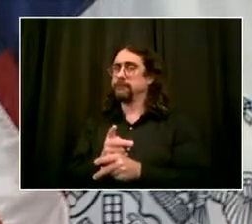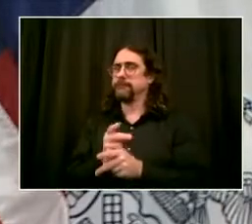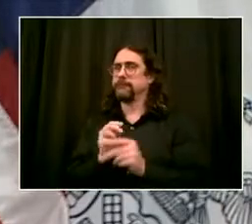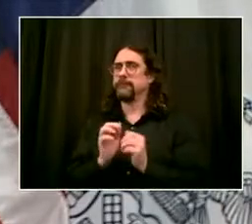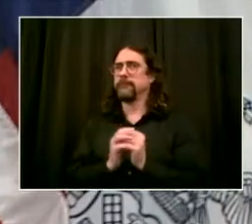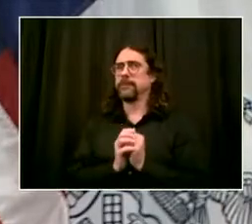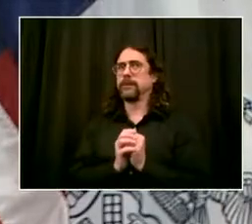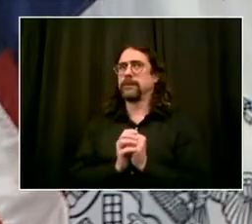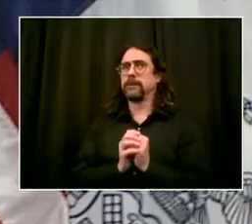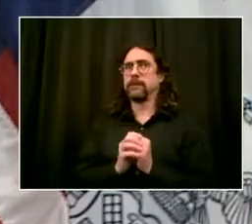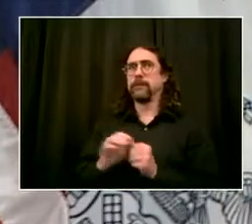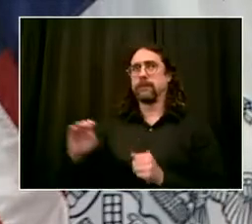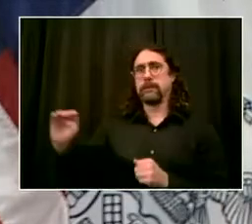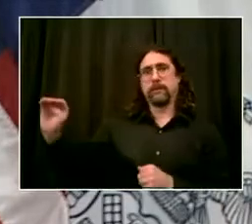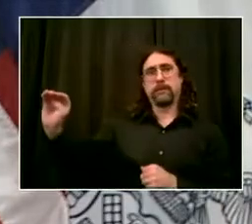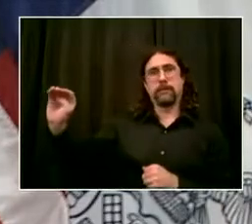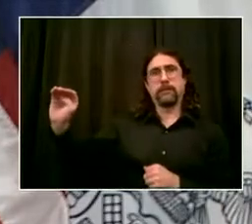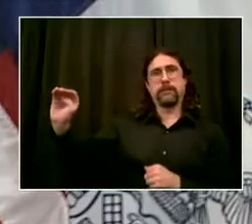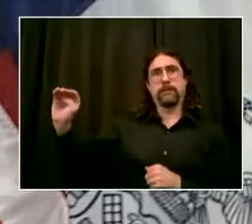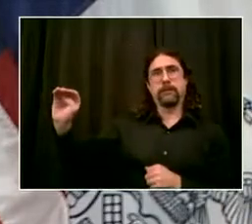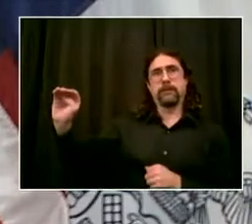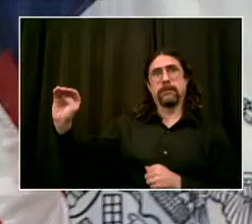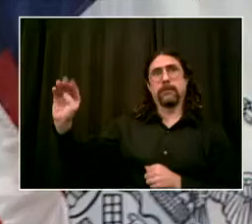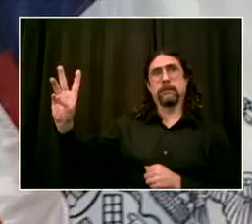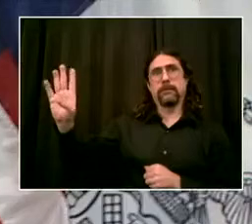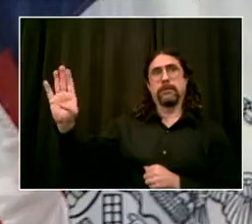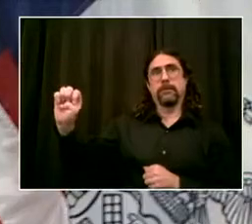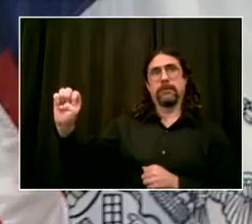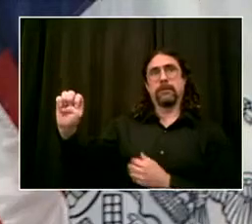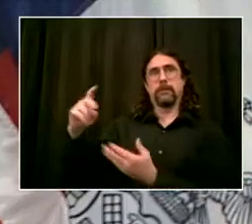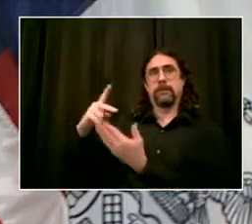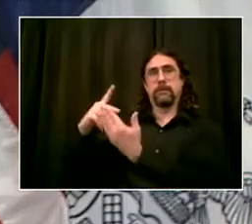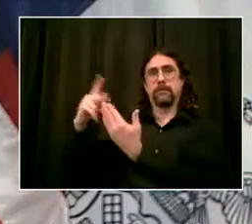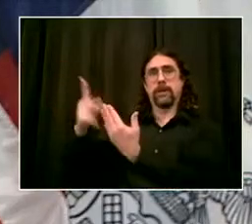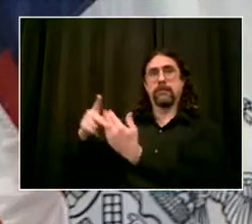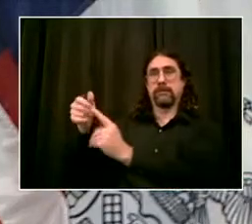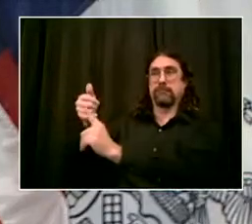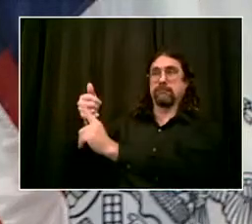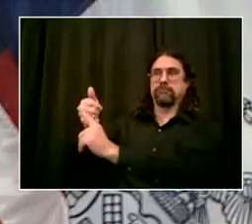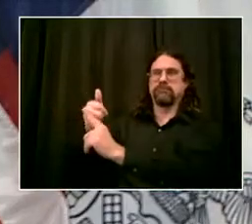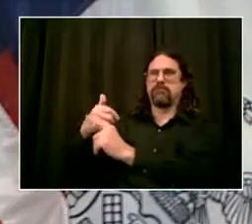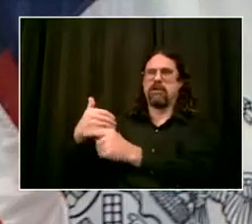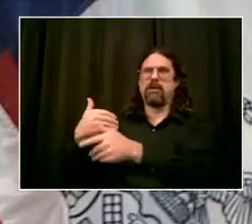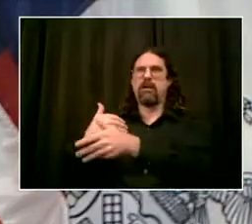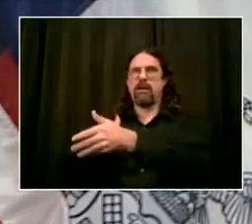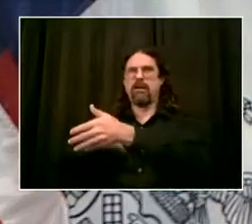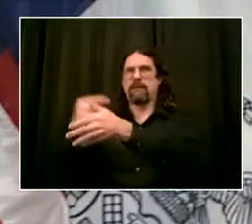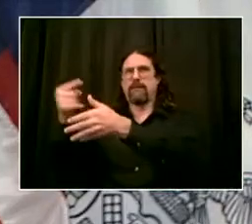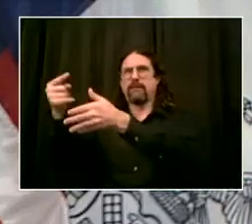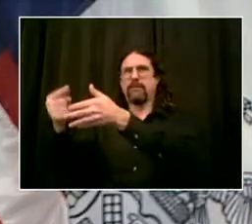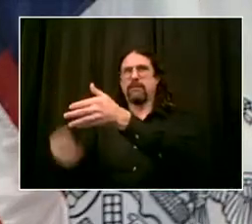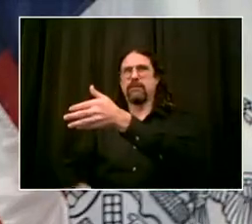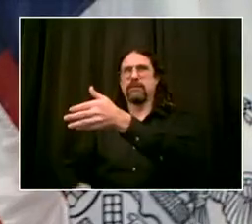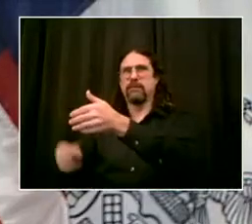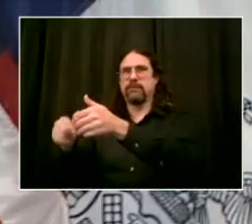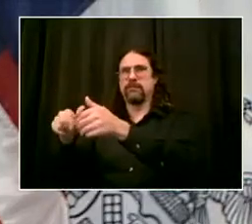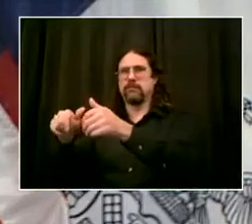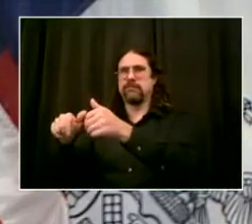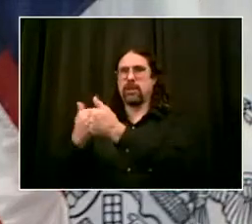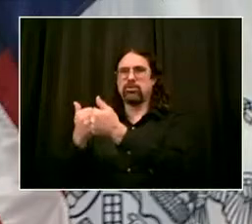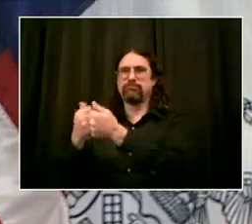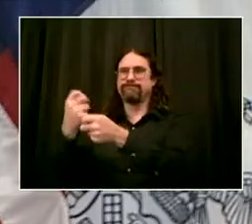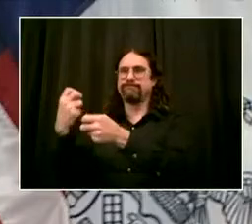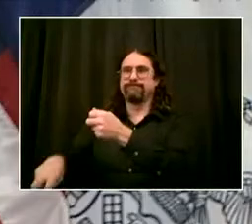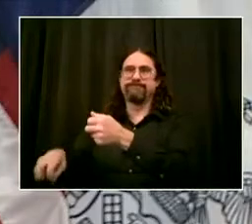addressed uh you know I think Arthur that these programs are still not reaching a lot of the people they were meant to